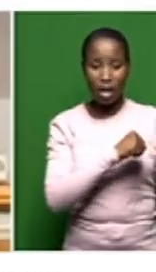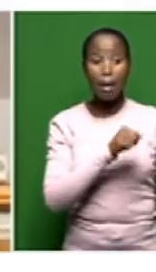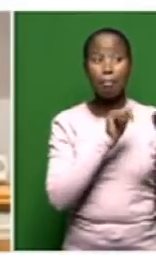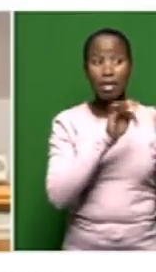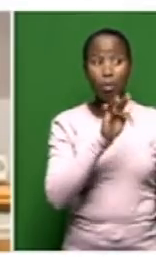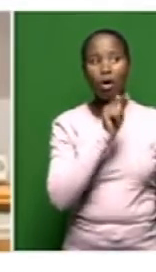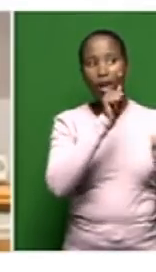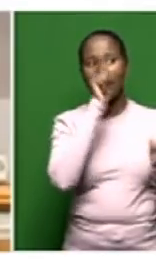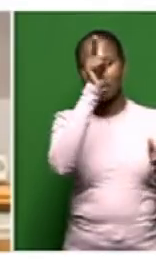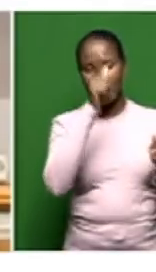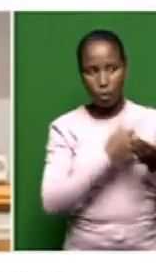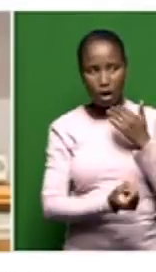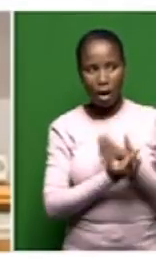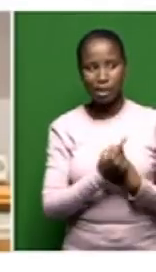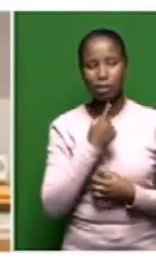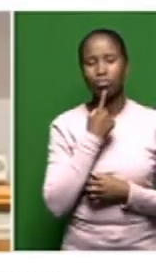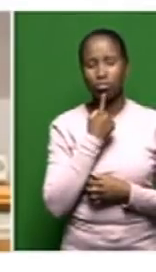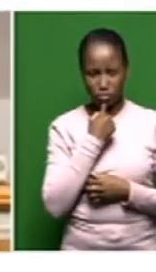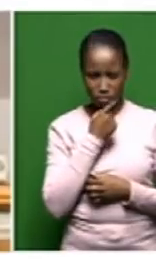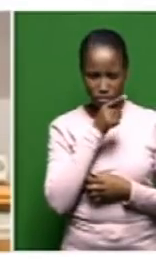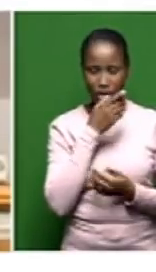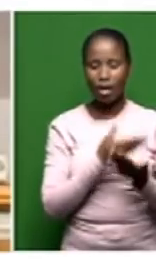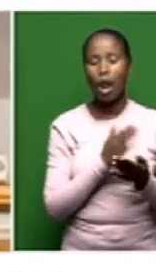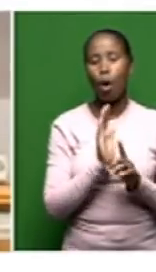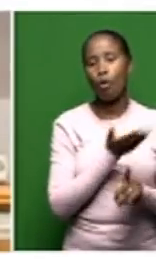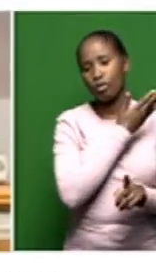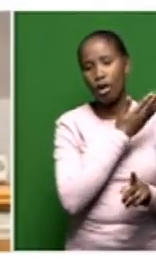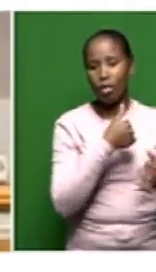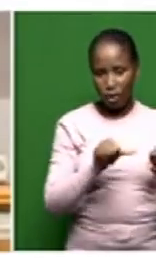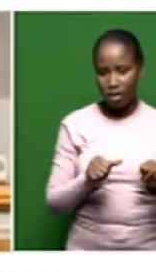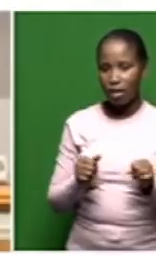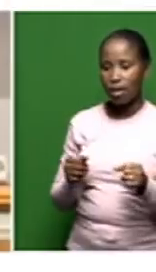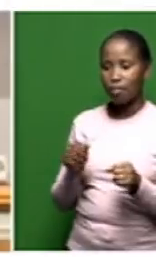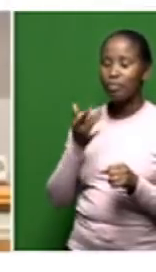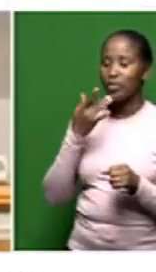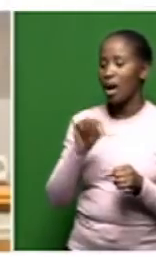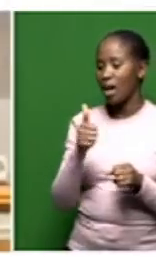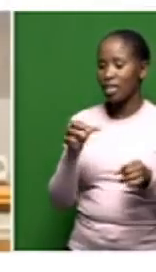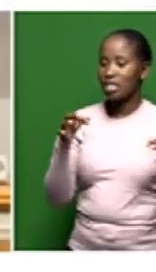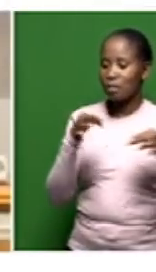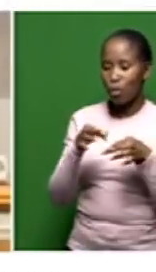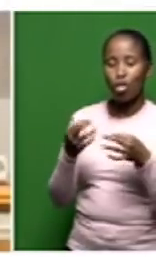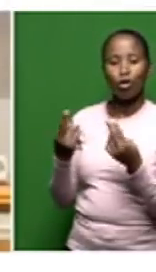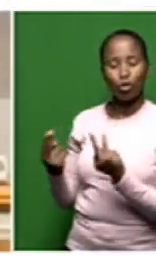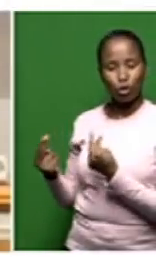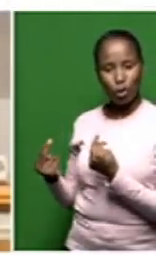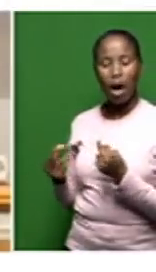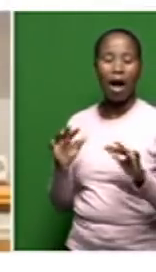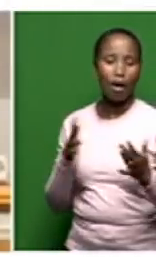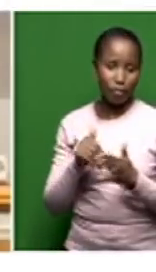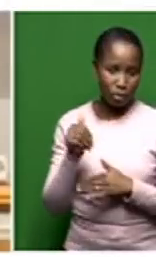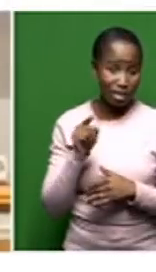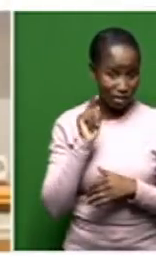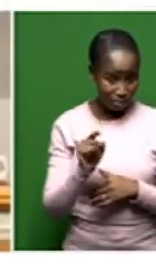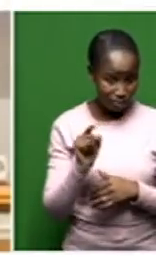people see that they may be voted out and that the voters are much more conscious of how they're voting. That